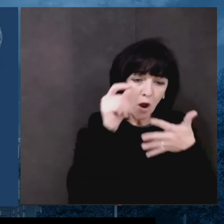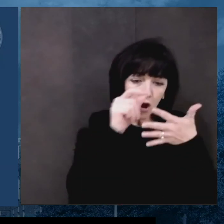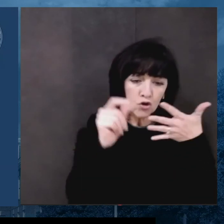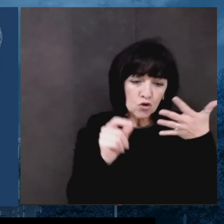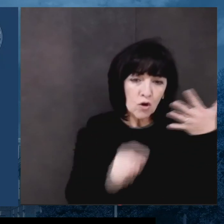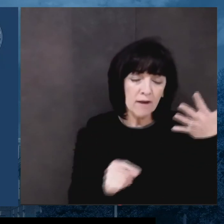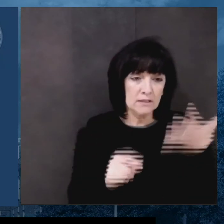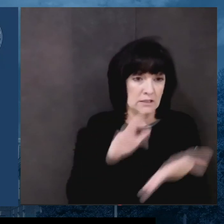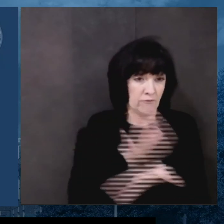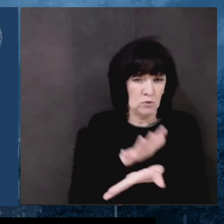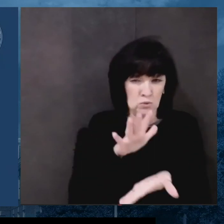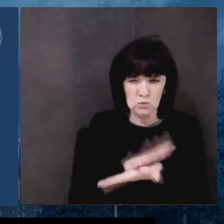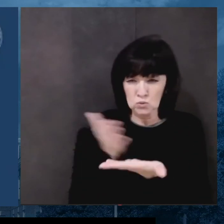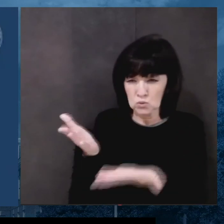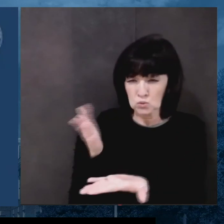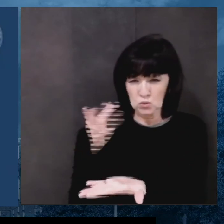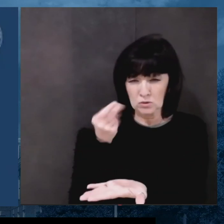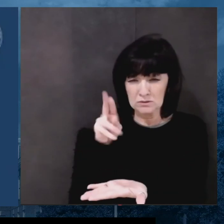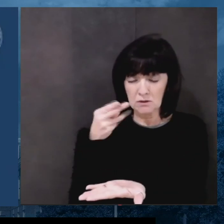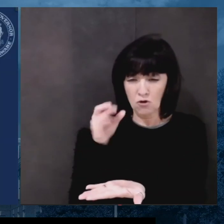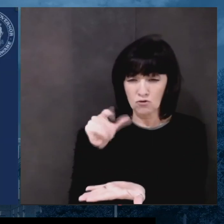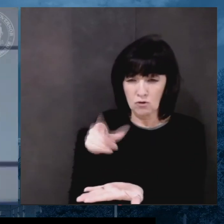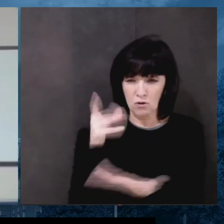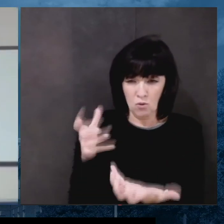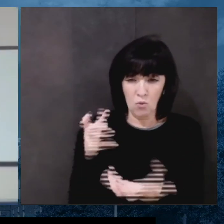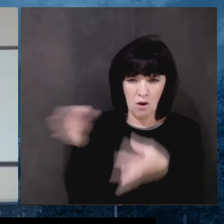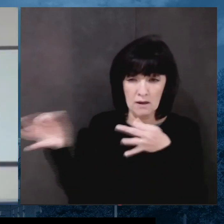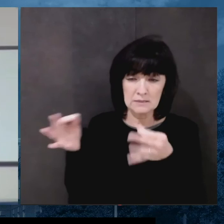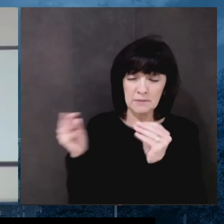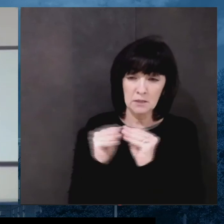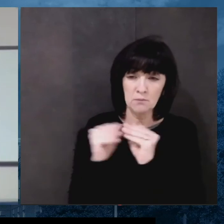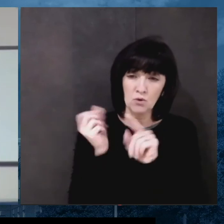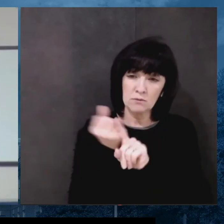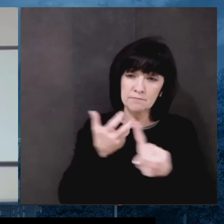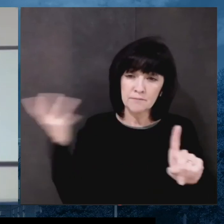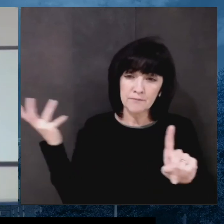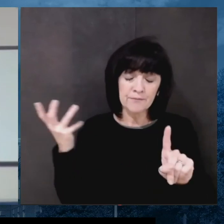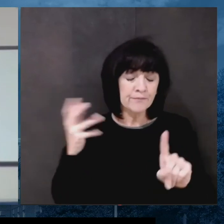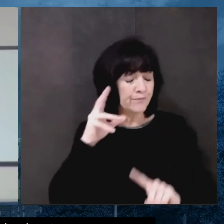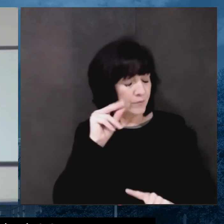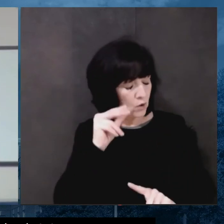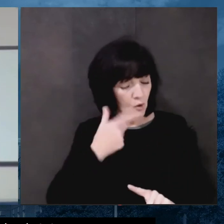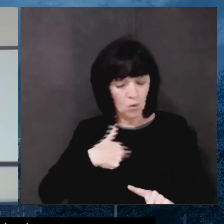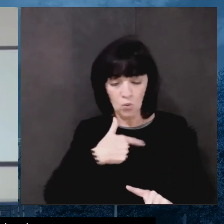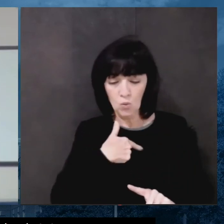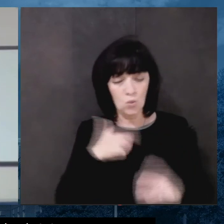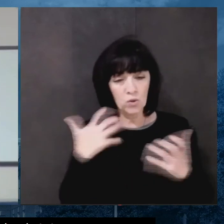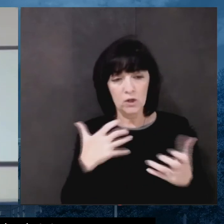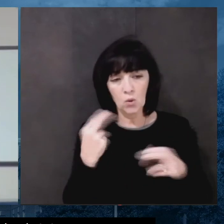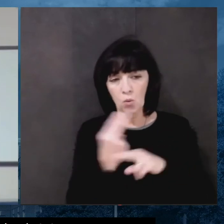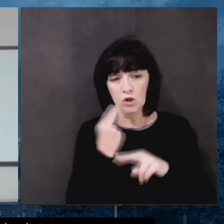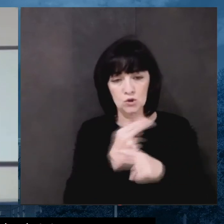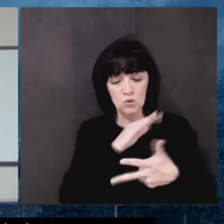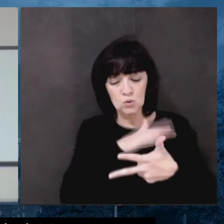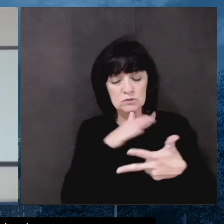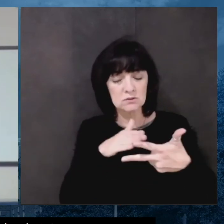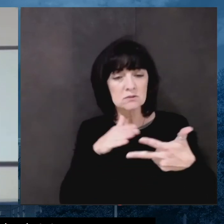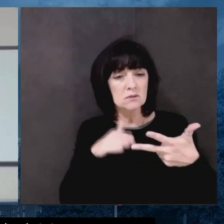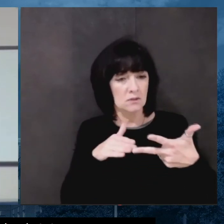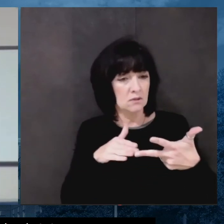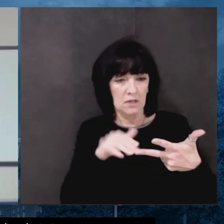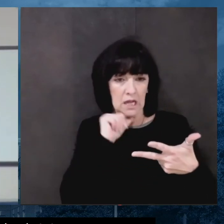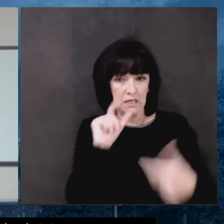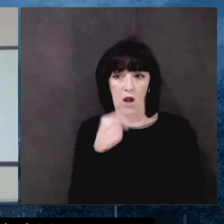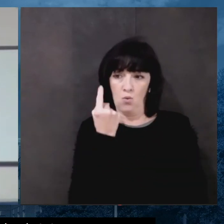status. No, I think, early on, we elected to use 3 metrics, multiple metrics versus 1 metric, because we feel that the